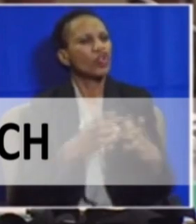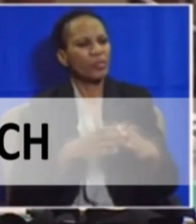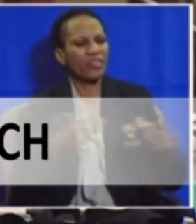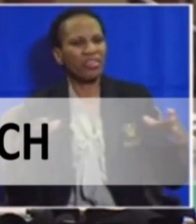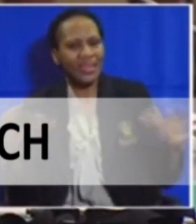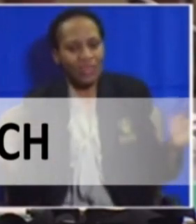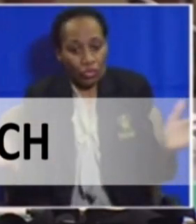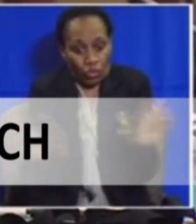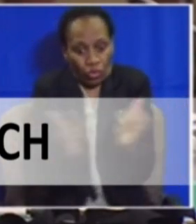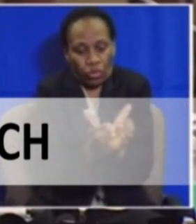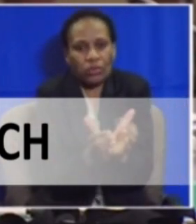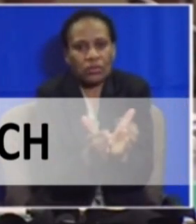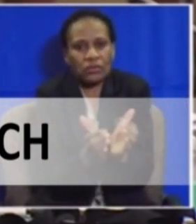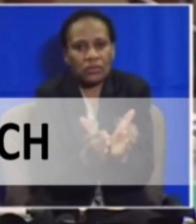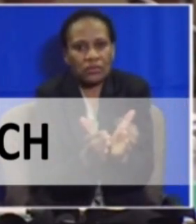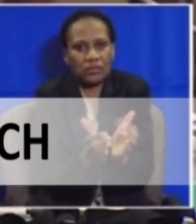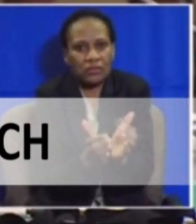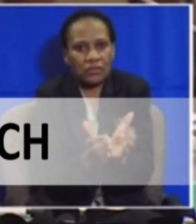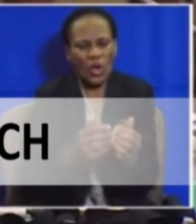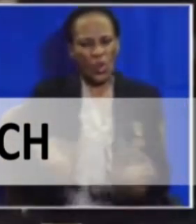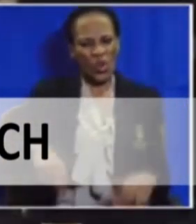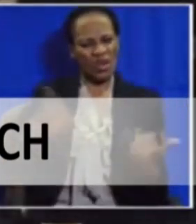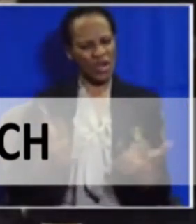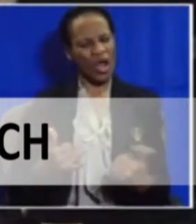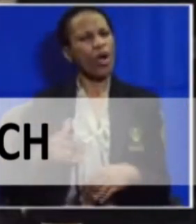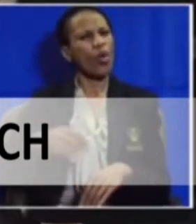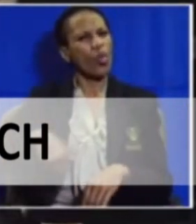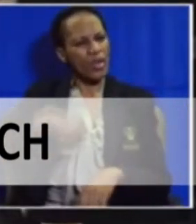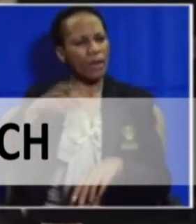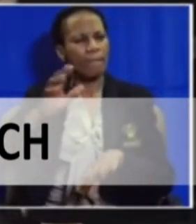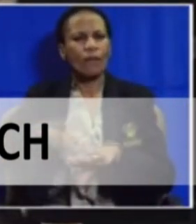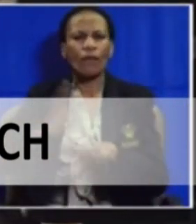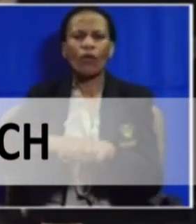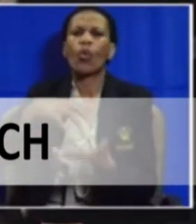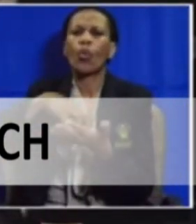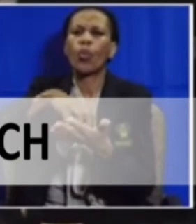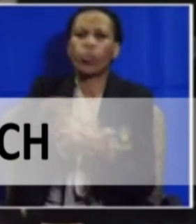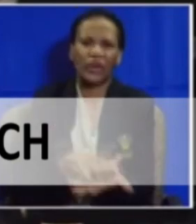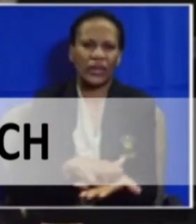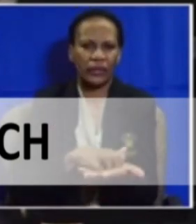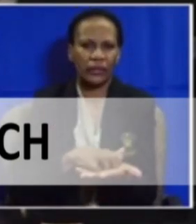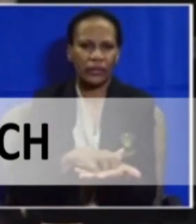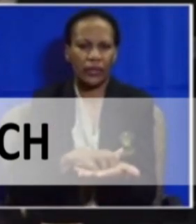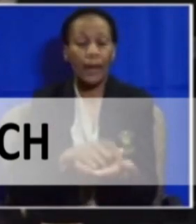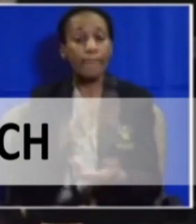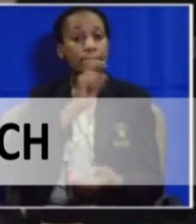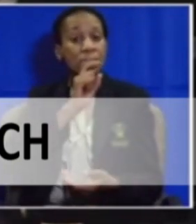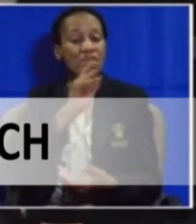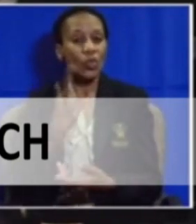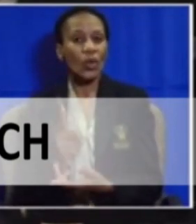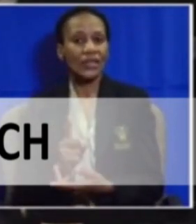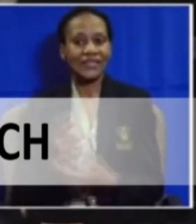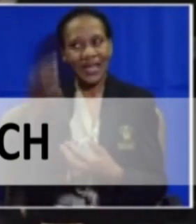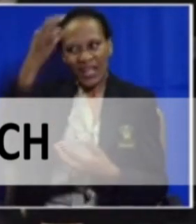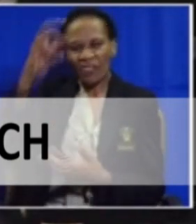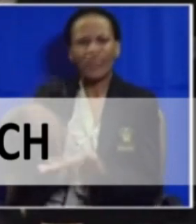potential, made us fiscally more vulnerable, and severely weakened the capacity of the